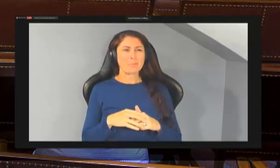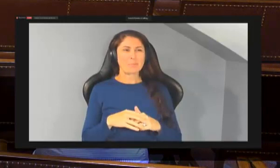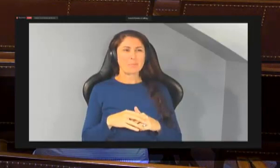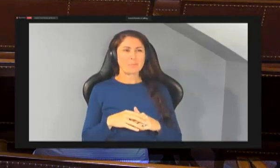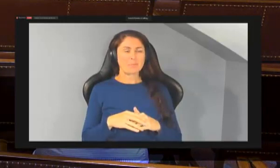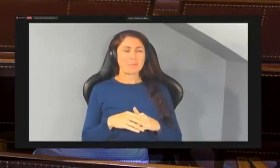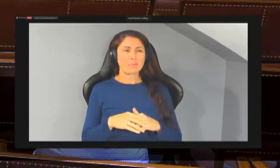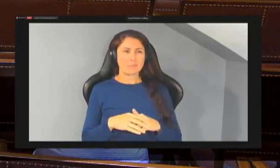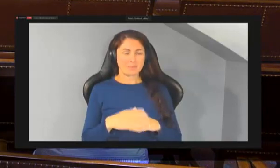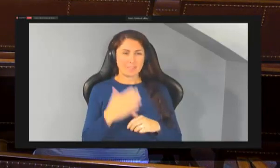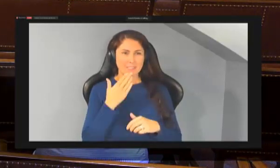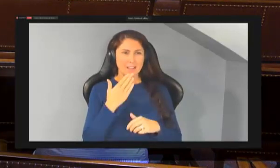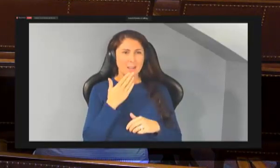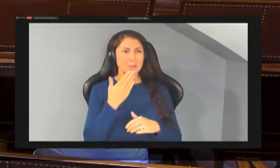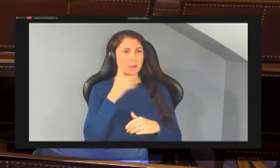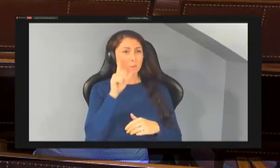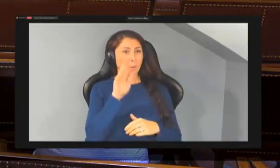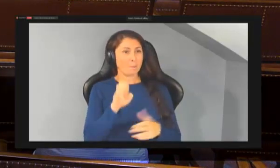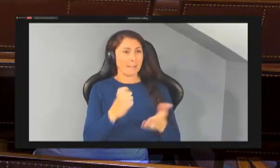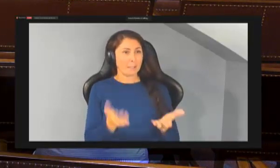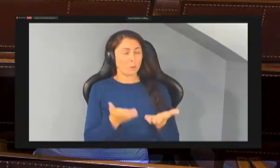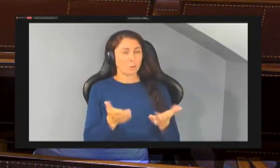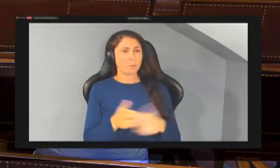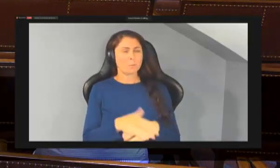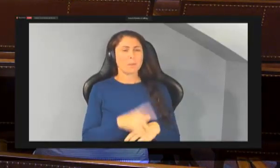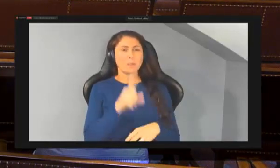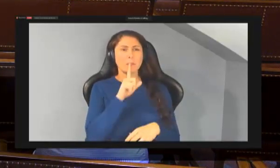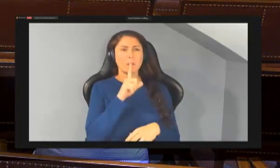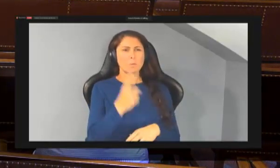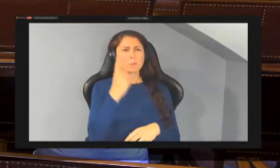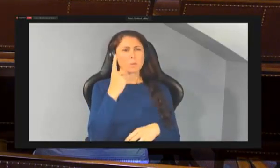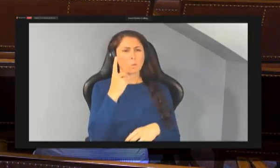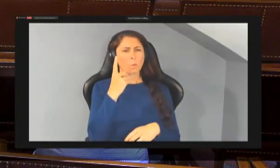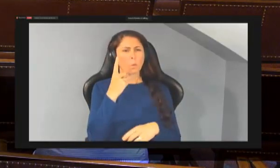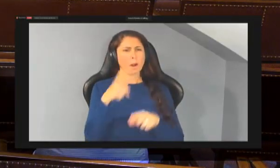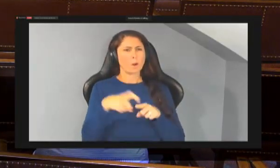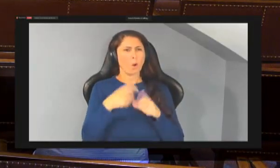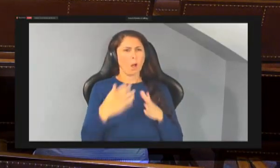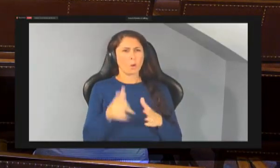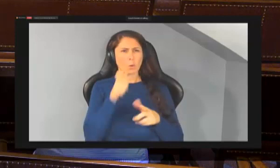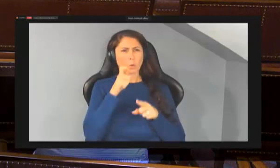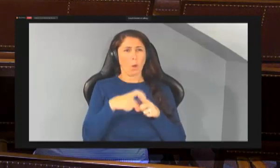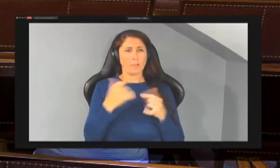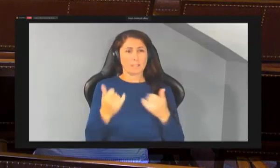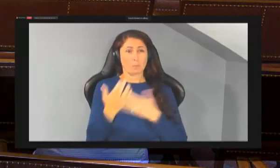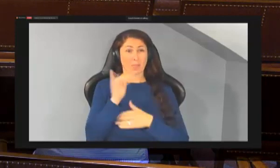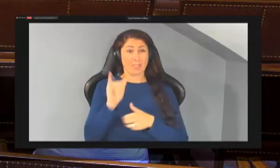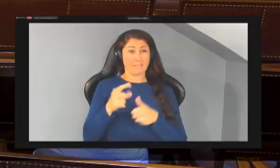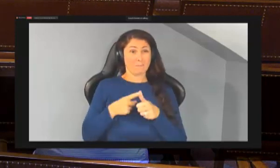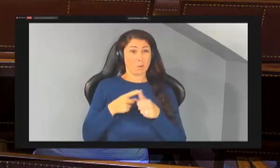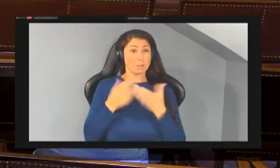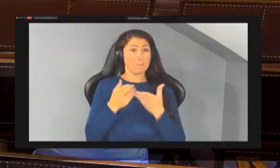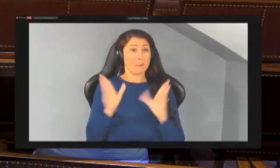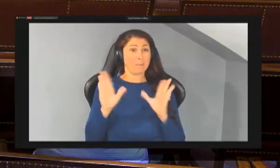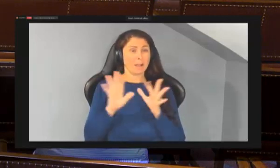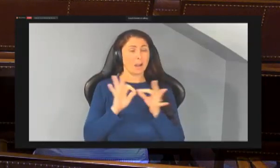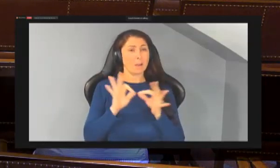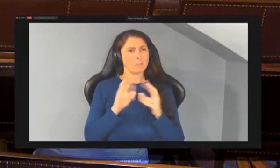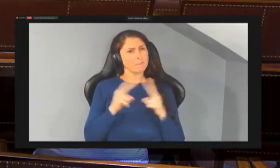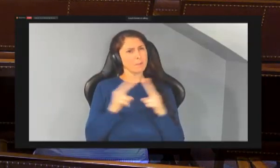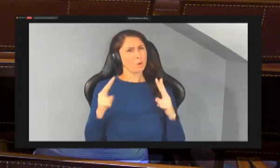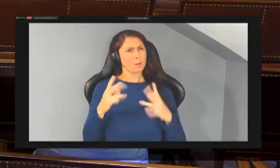Thank you. Appreciate you being here. There was one caller that called this morning, our first public comment, that was very concerned